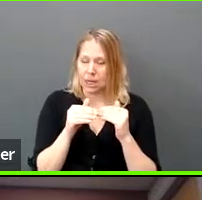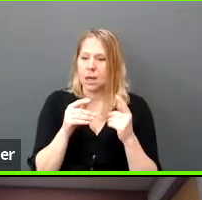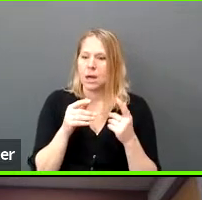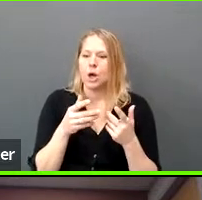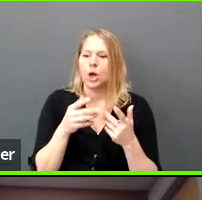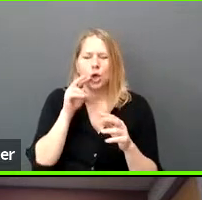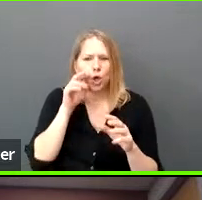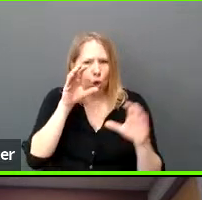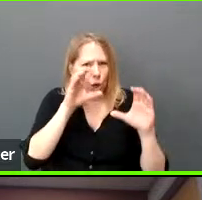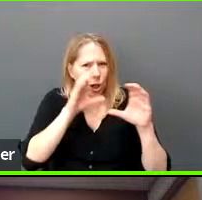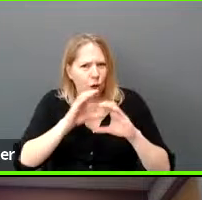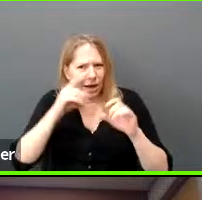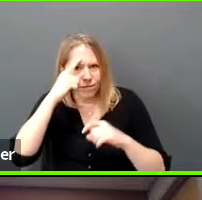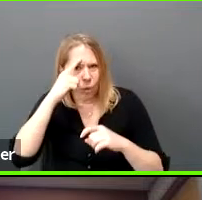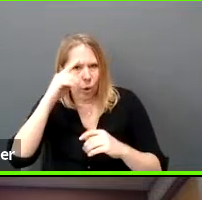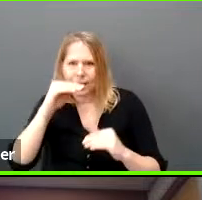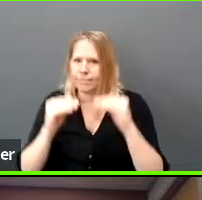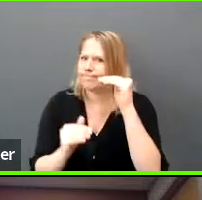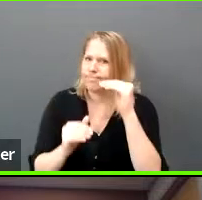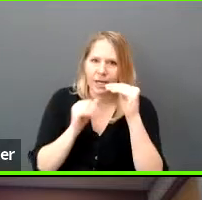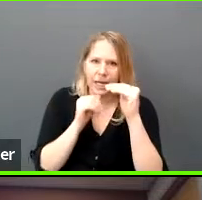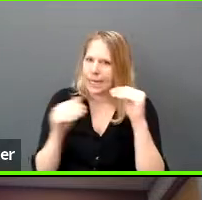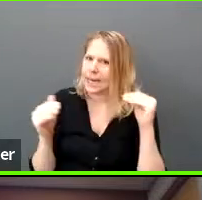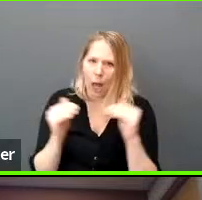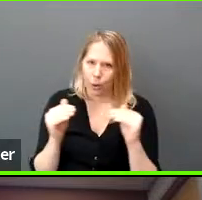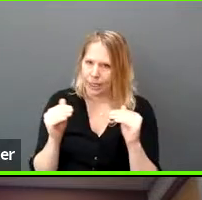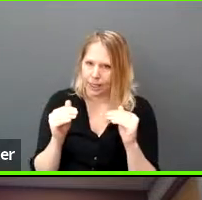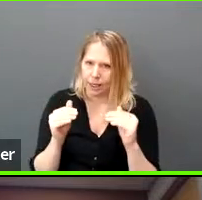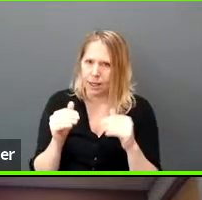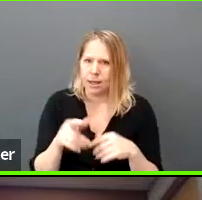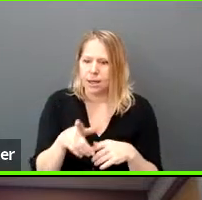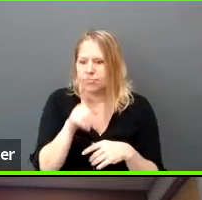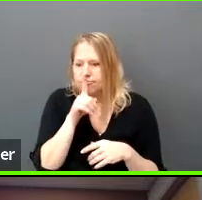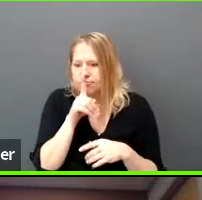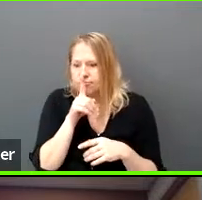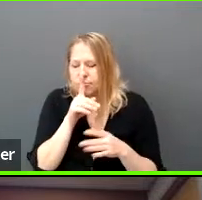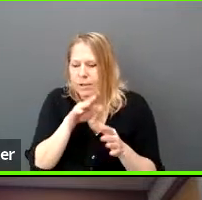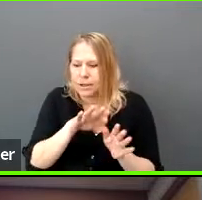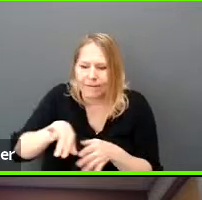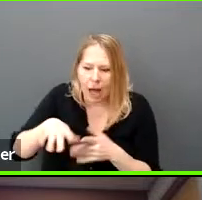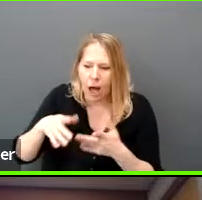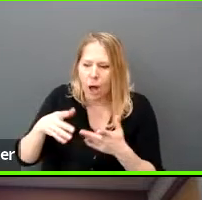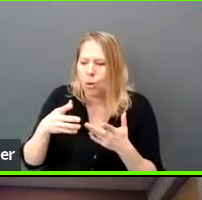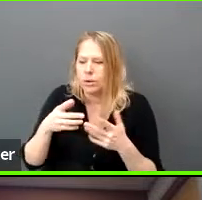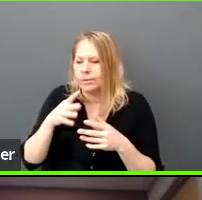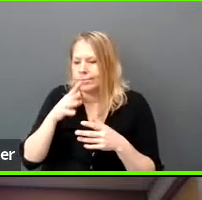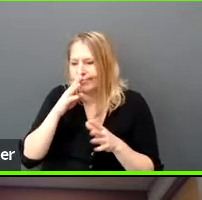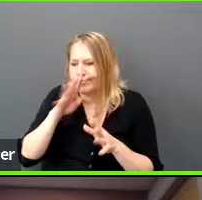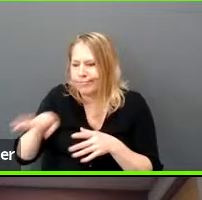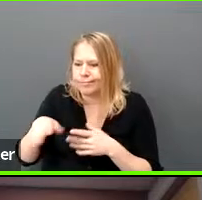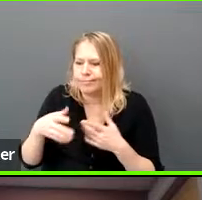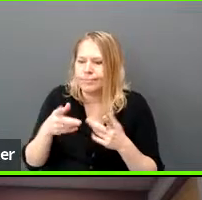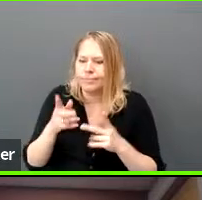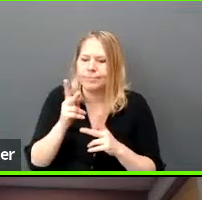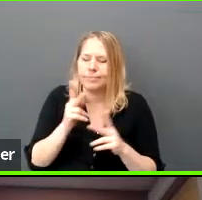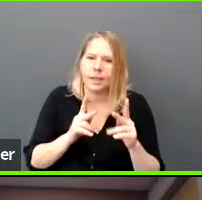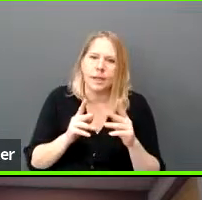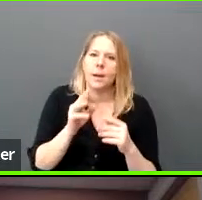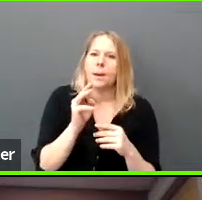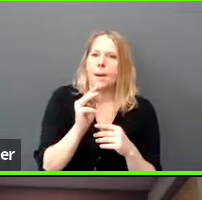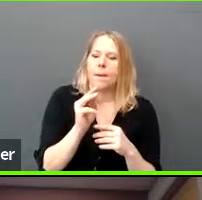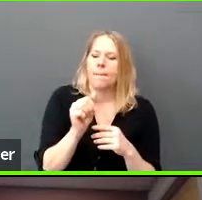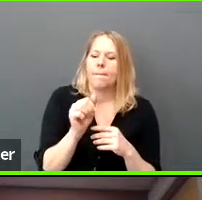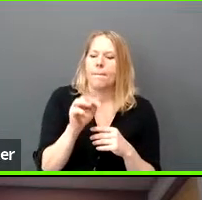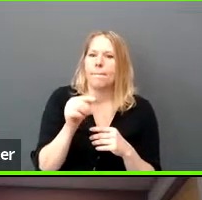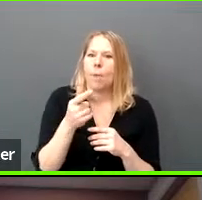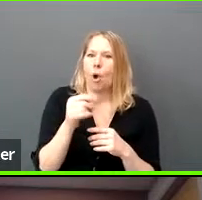for inequities, policies that would leave out the lost, the lookout, and the marginalized. And so you want to make sure